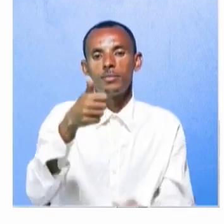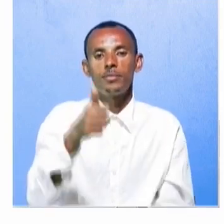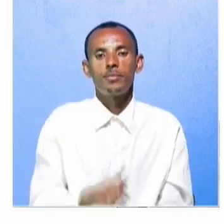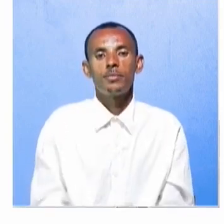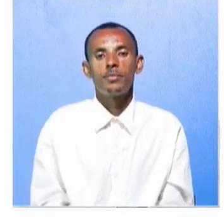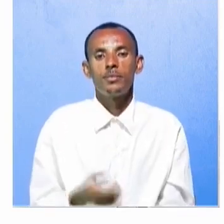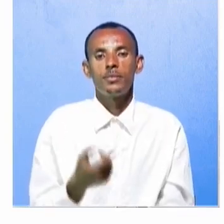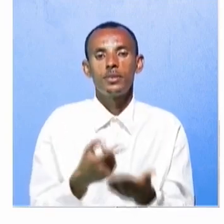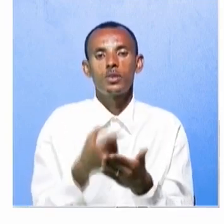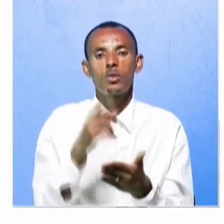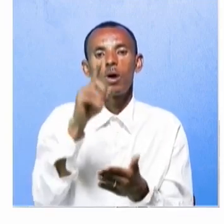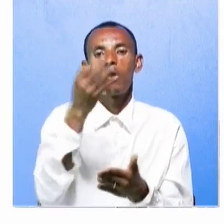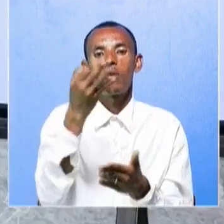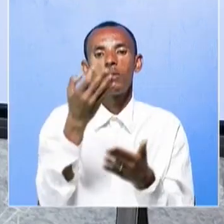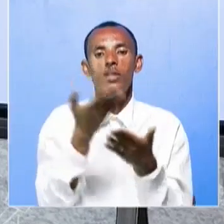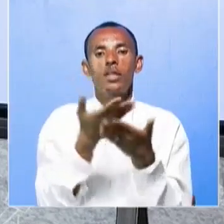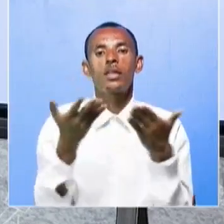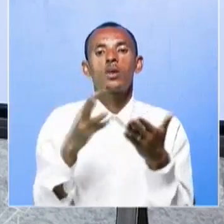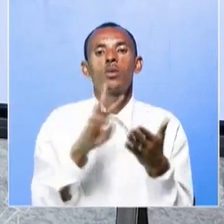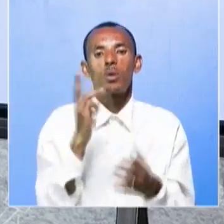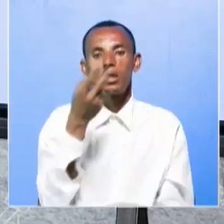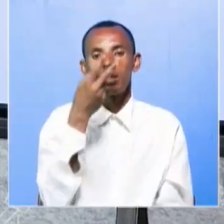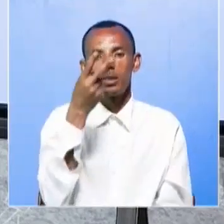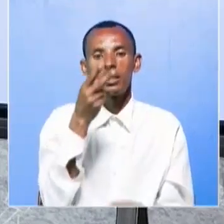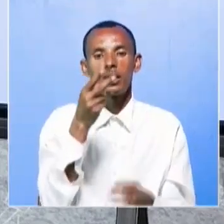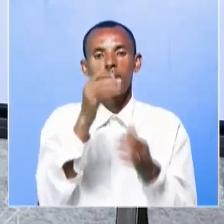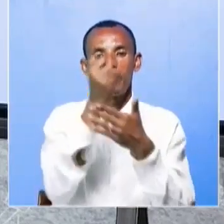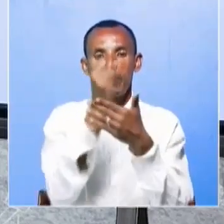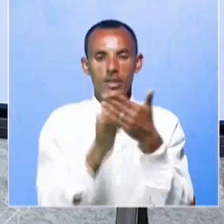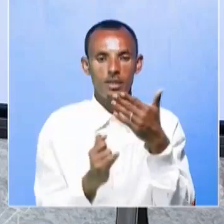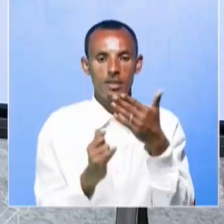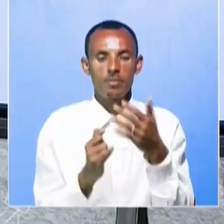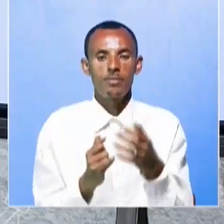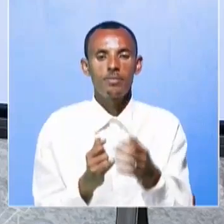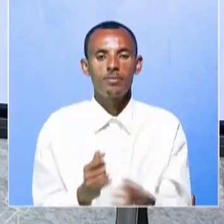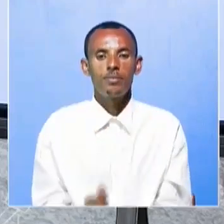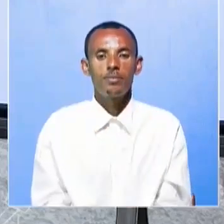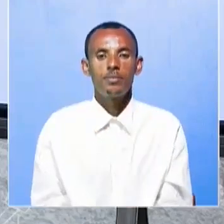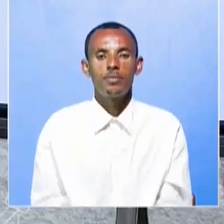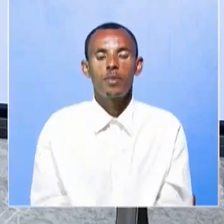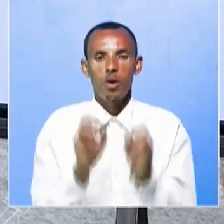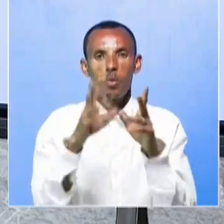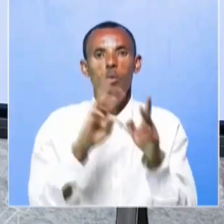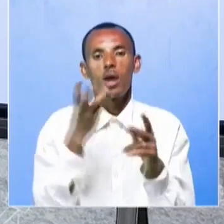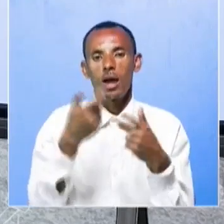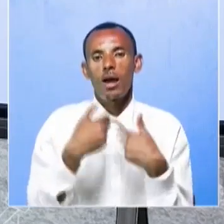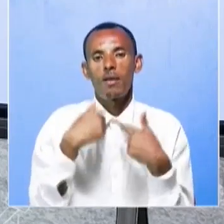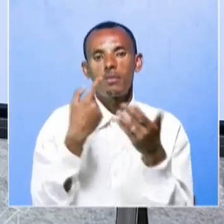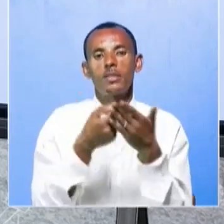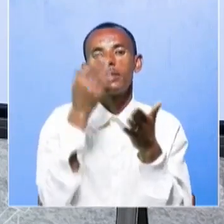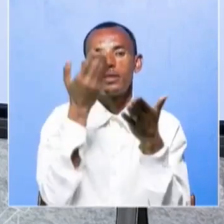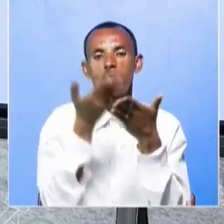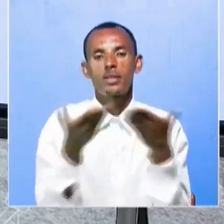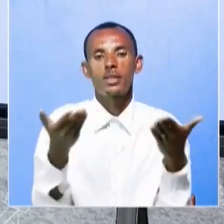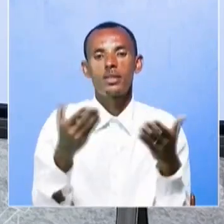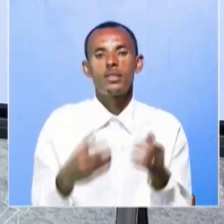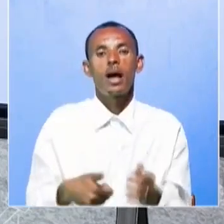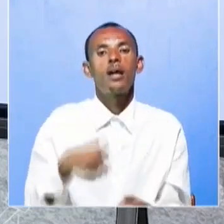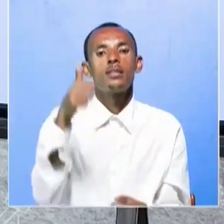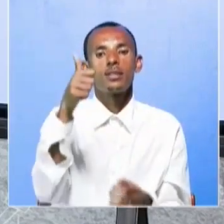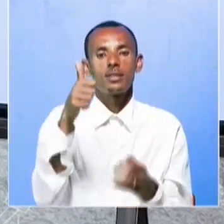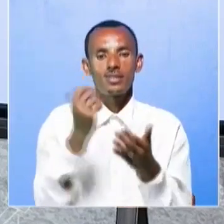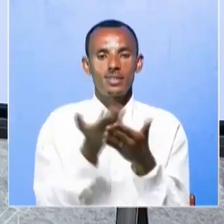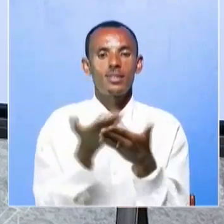So this is one of the things that we observe from the picture or from the figure. Okay, we have this thing. The other thing,